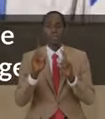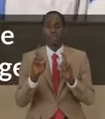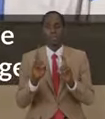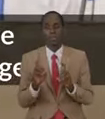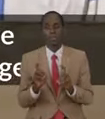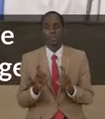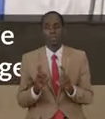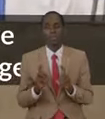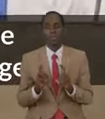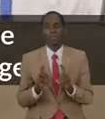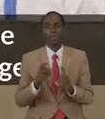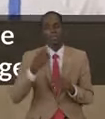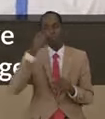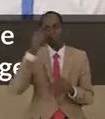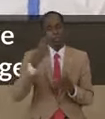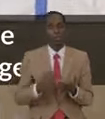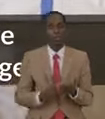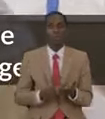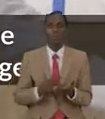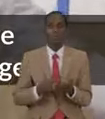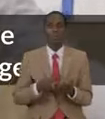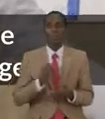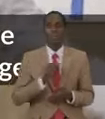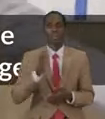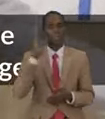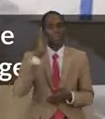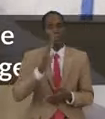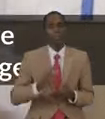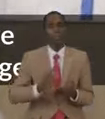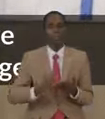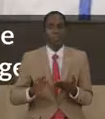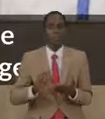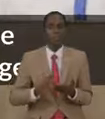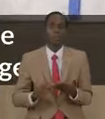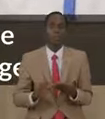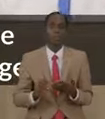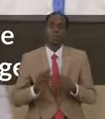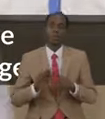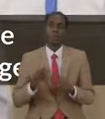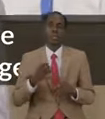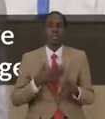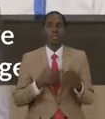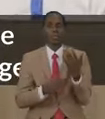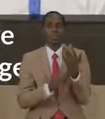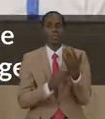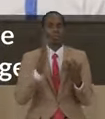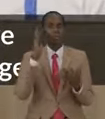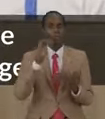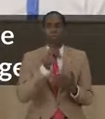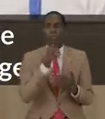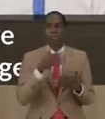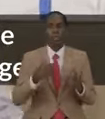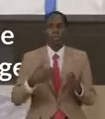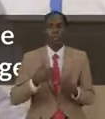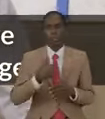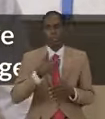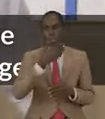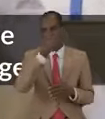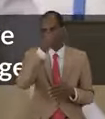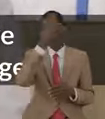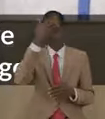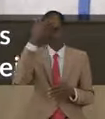tears. Because sometimes I would forgive, but my flesh would not let me